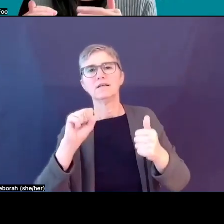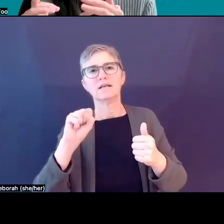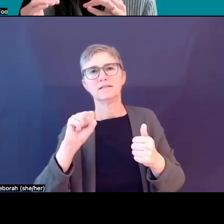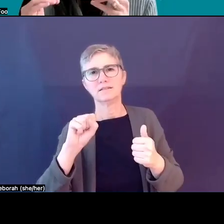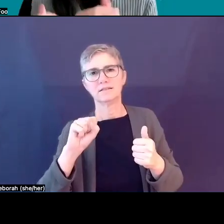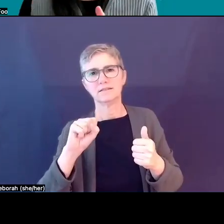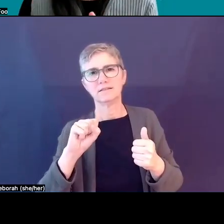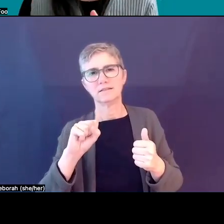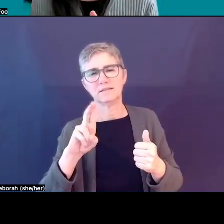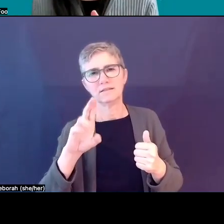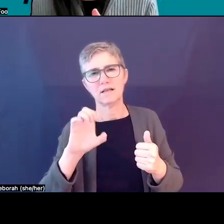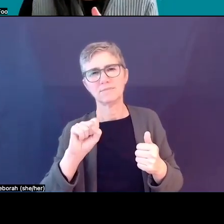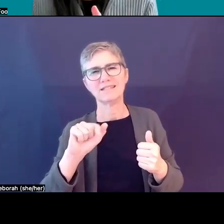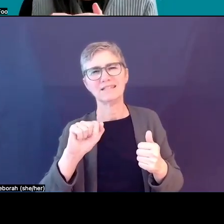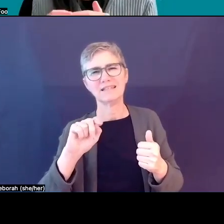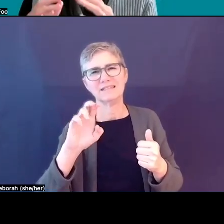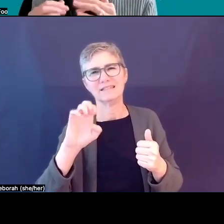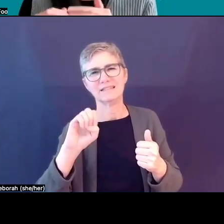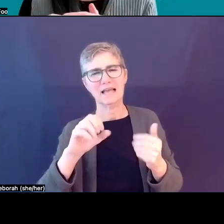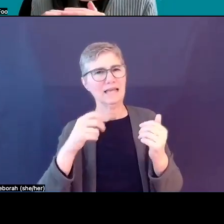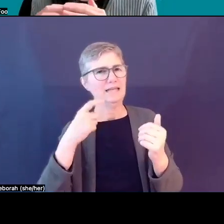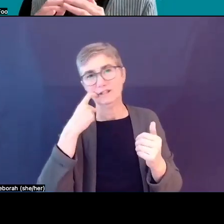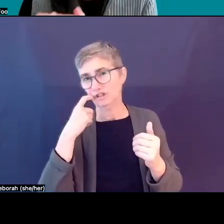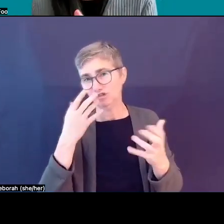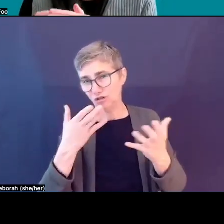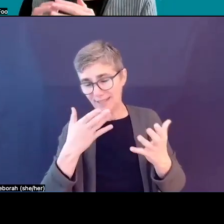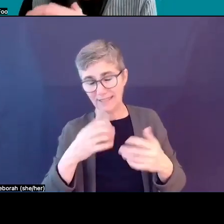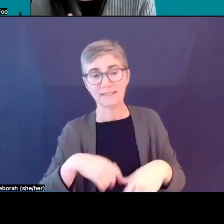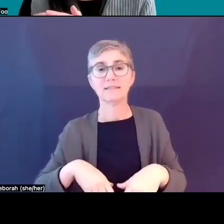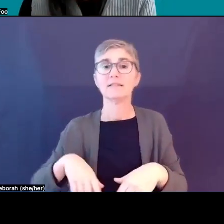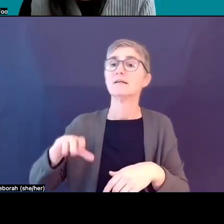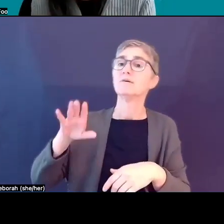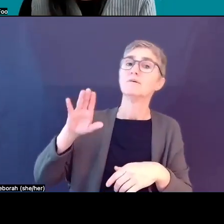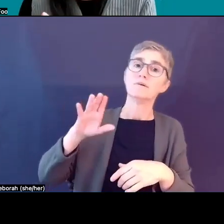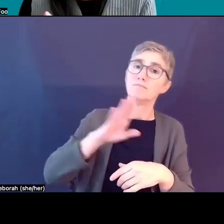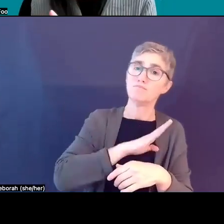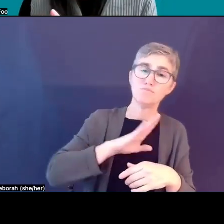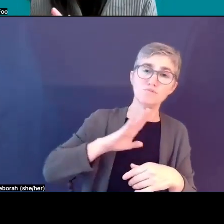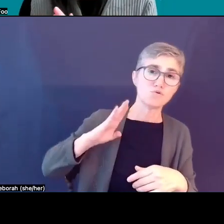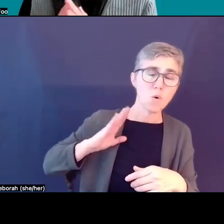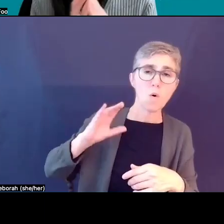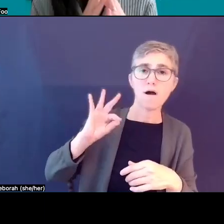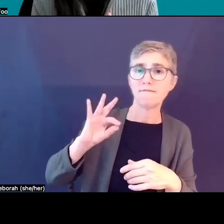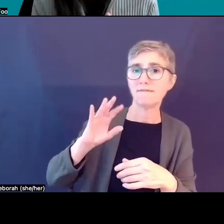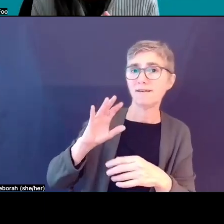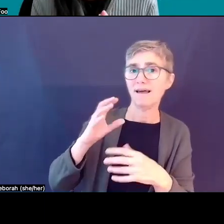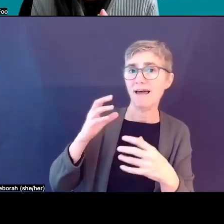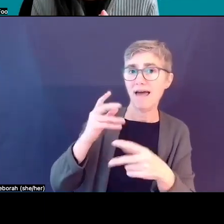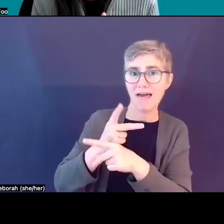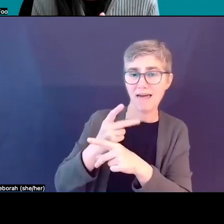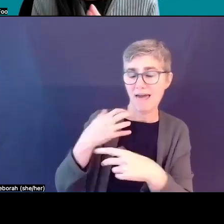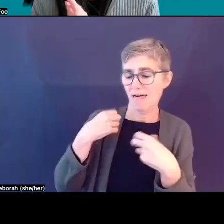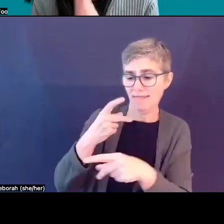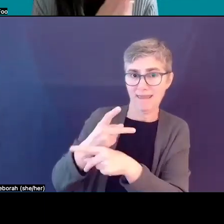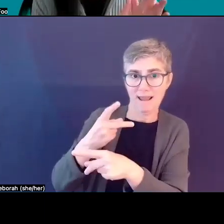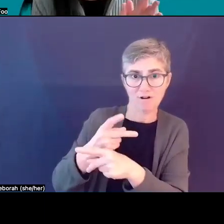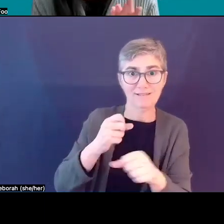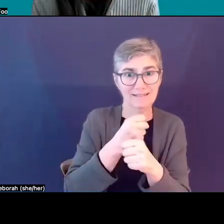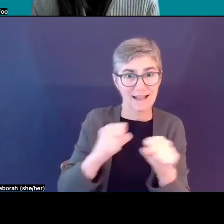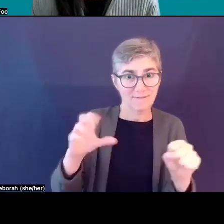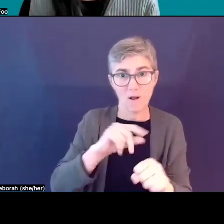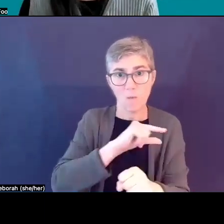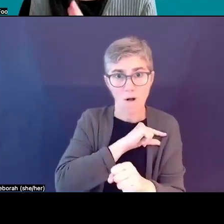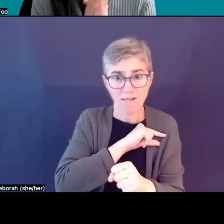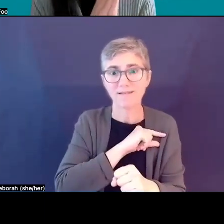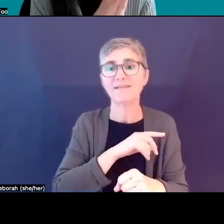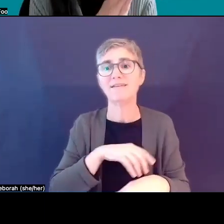Bureau of Health Professions Licensure, Bureau of Healthcare Safety and Quality, Division of Insurance. This morning, we